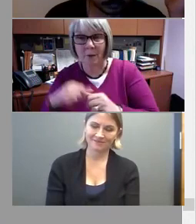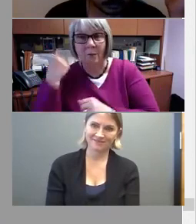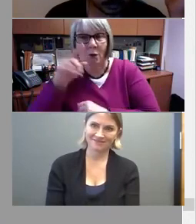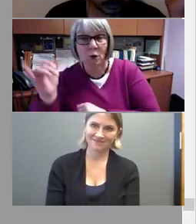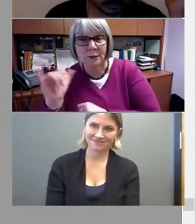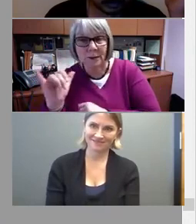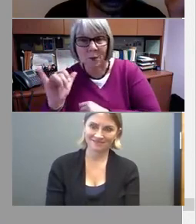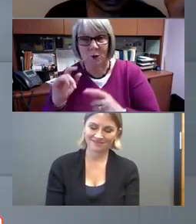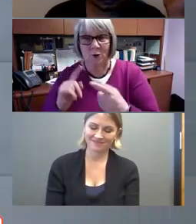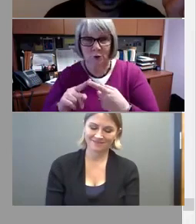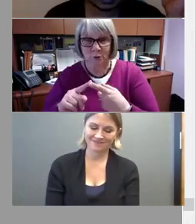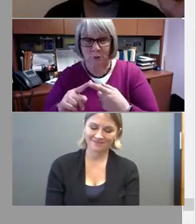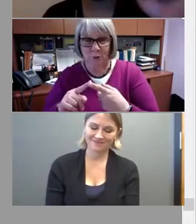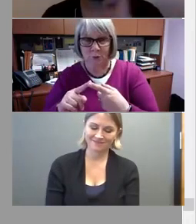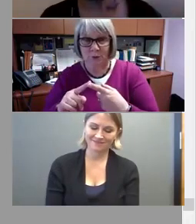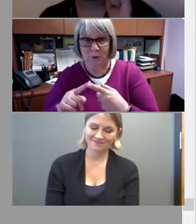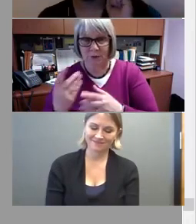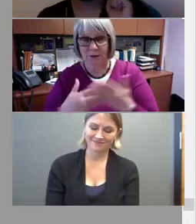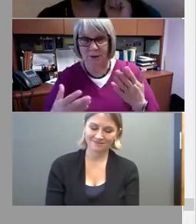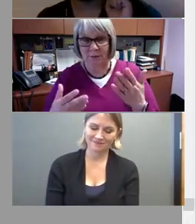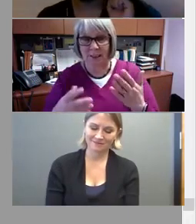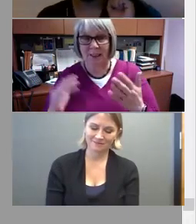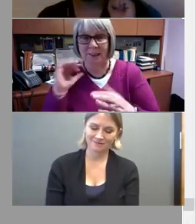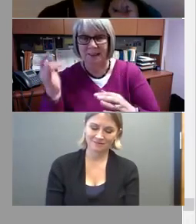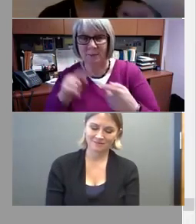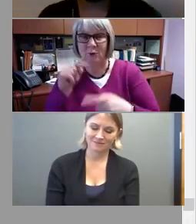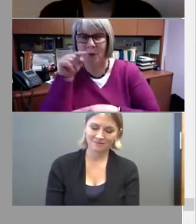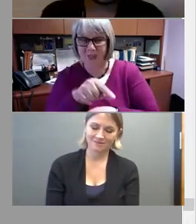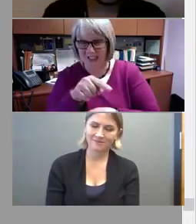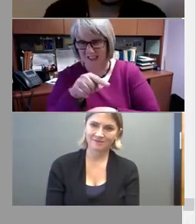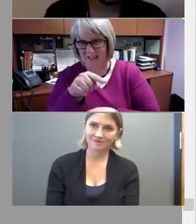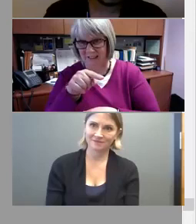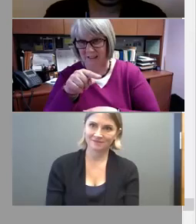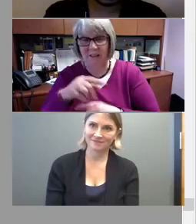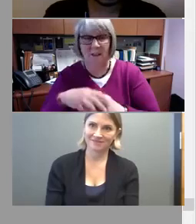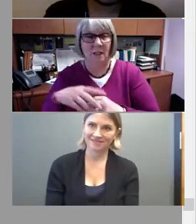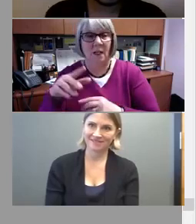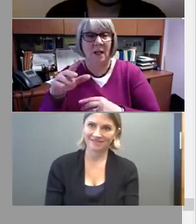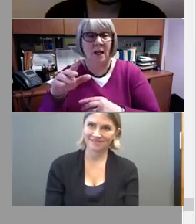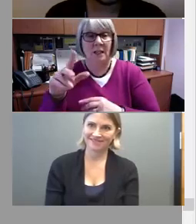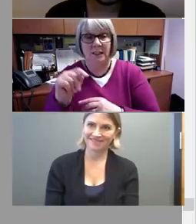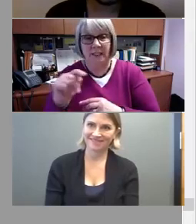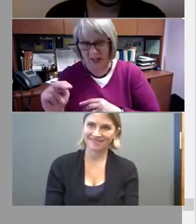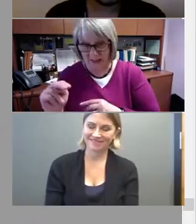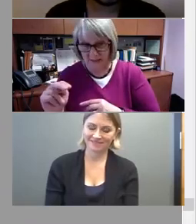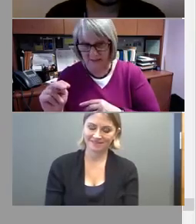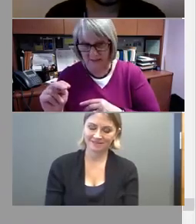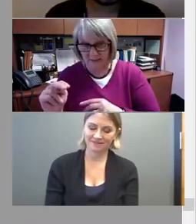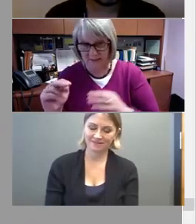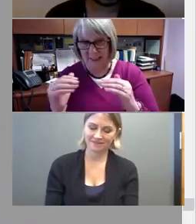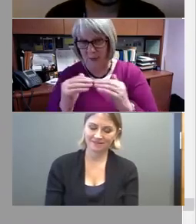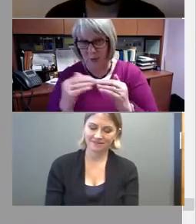to something similar to this particular thing, where we have T of n equals to something.